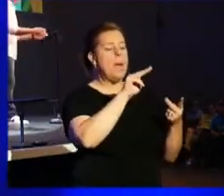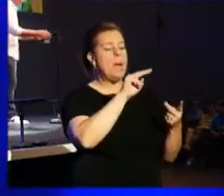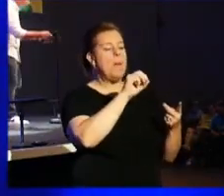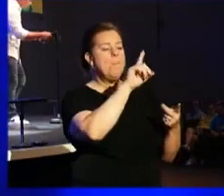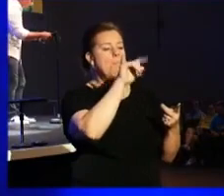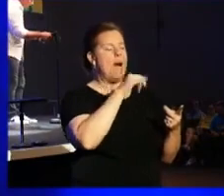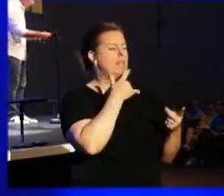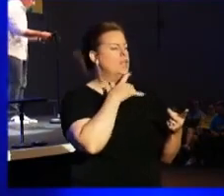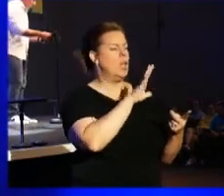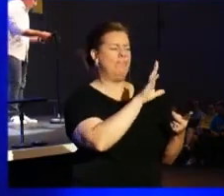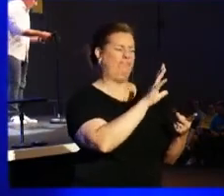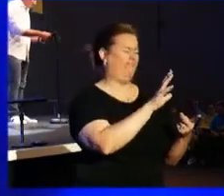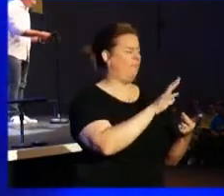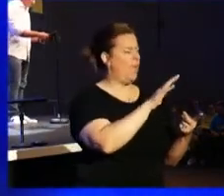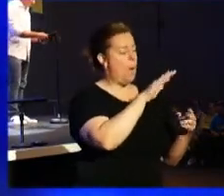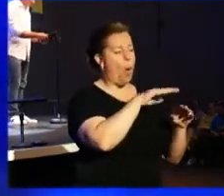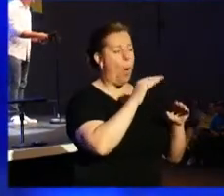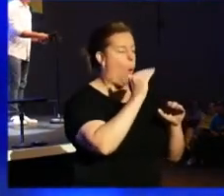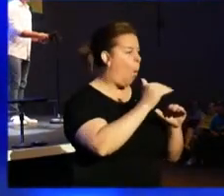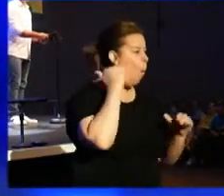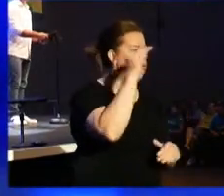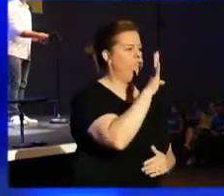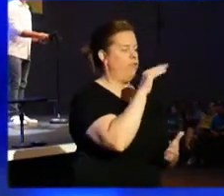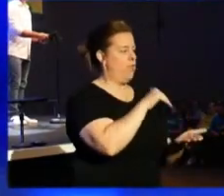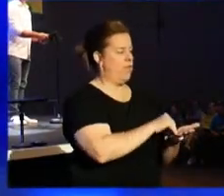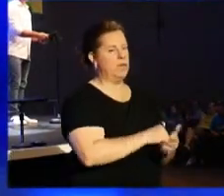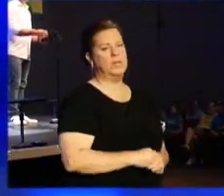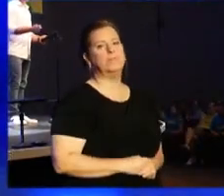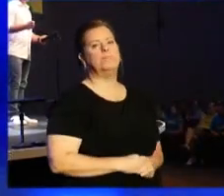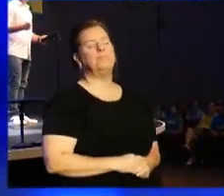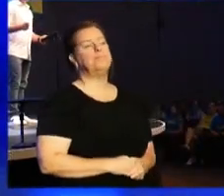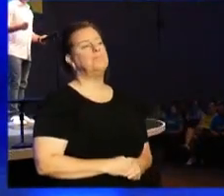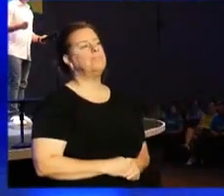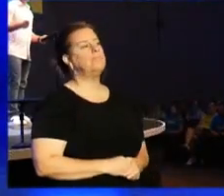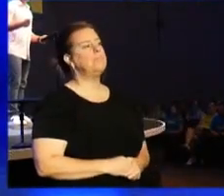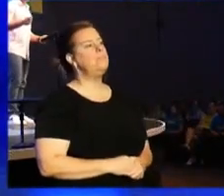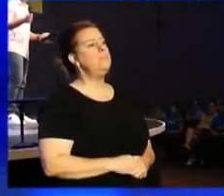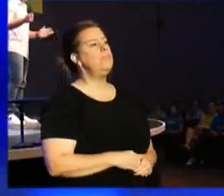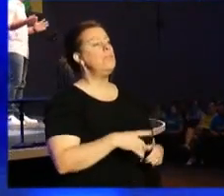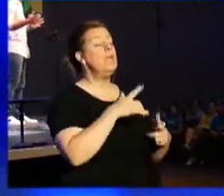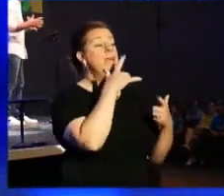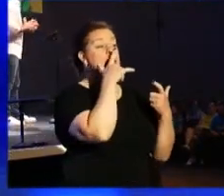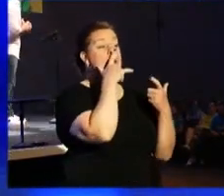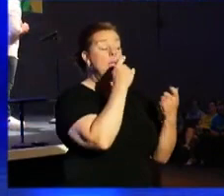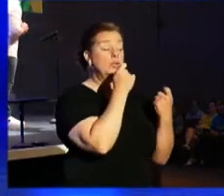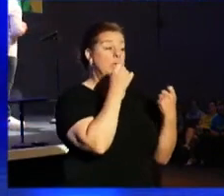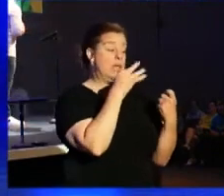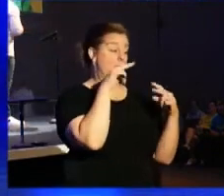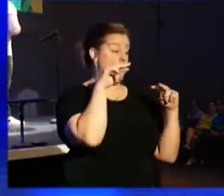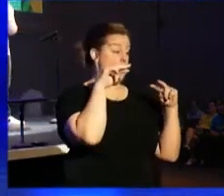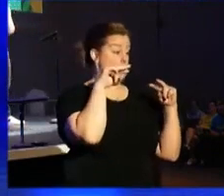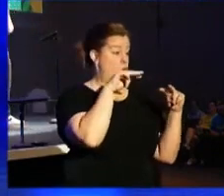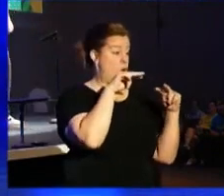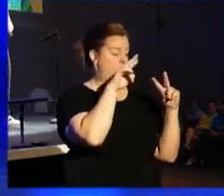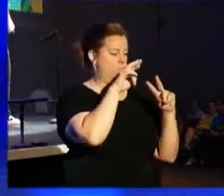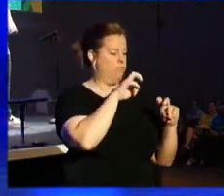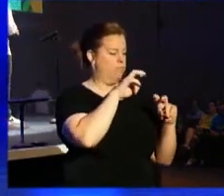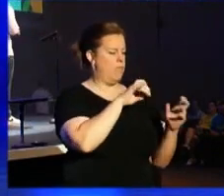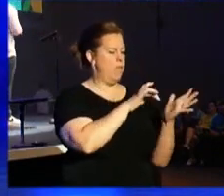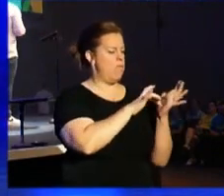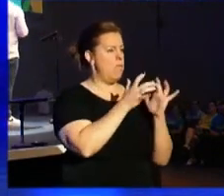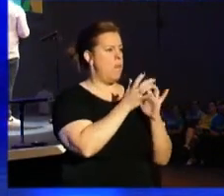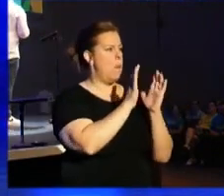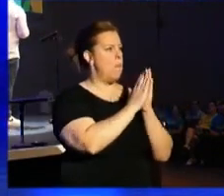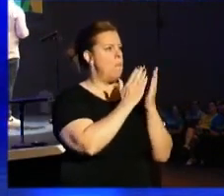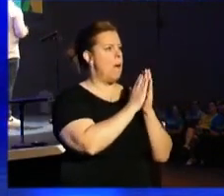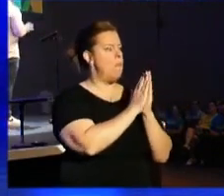it's way, way more than that. And what's interesting, if you look in the Bible, God never tells